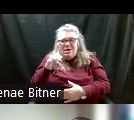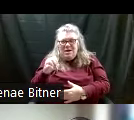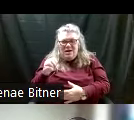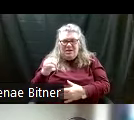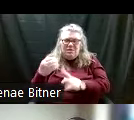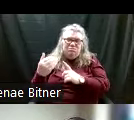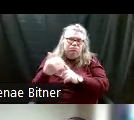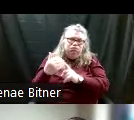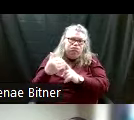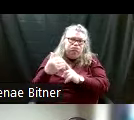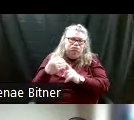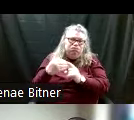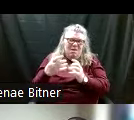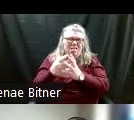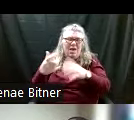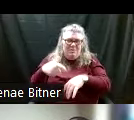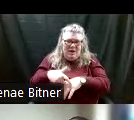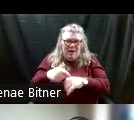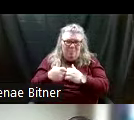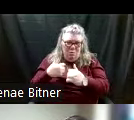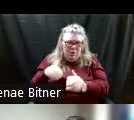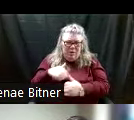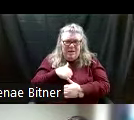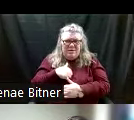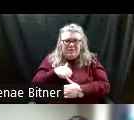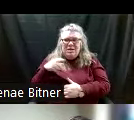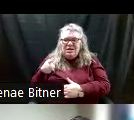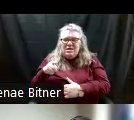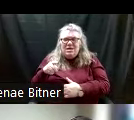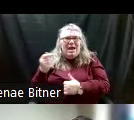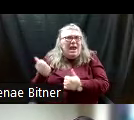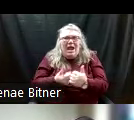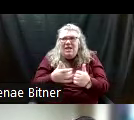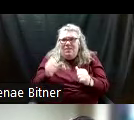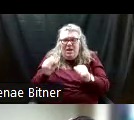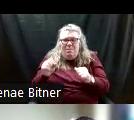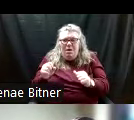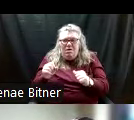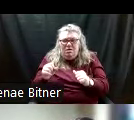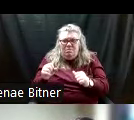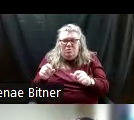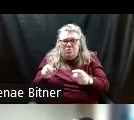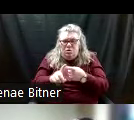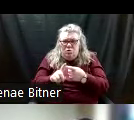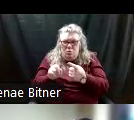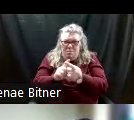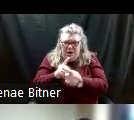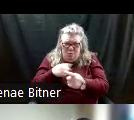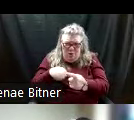of time with us. She pretty much did anything possible to get in with us as she was